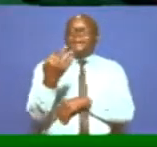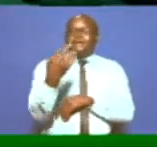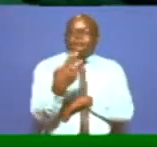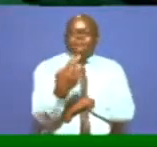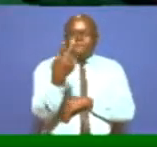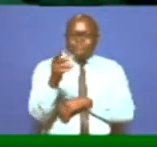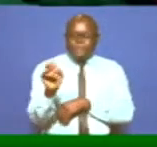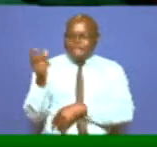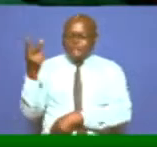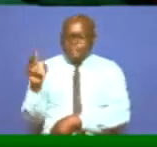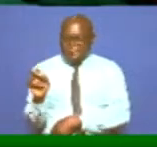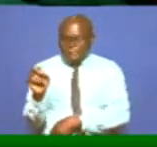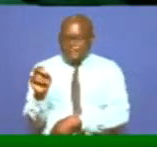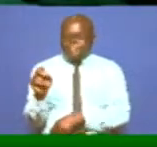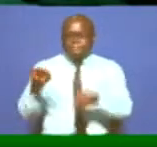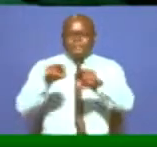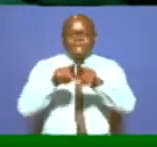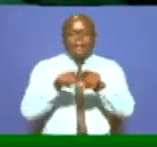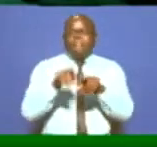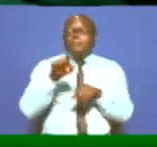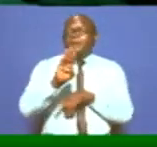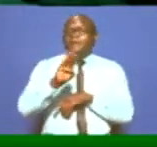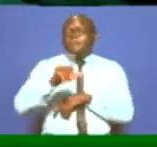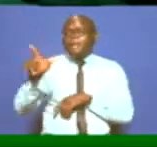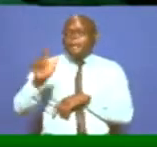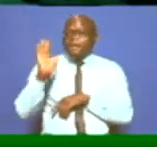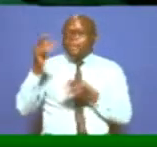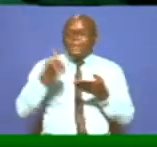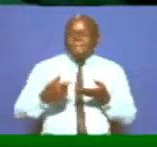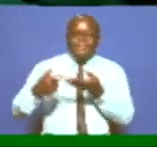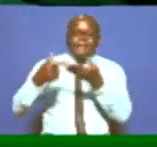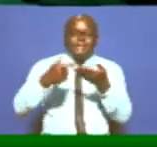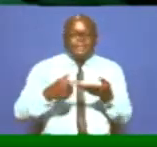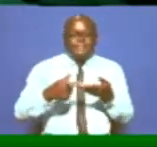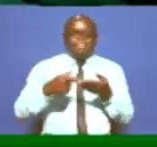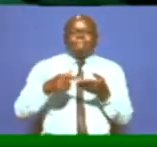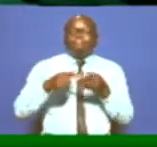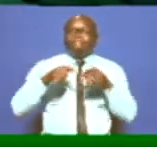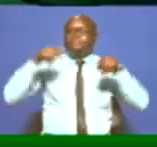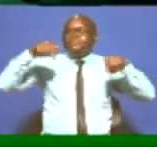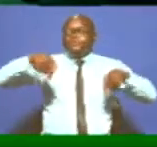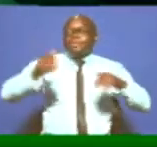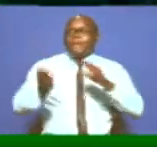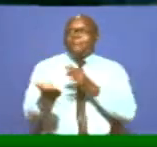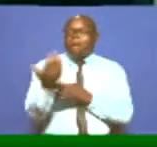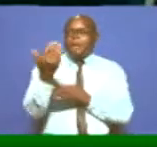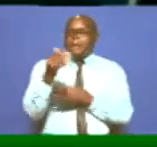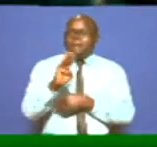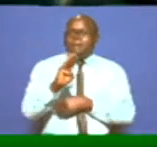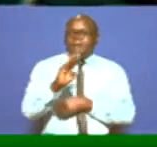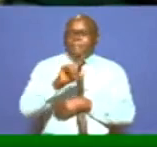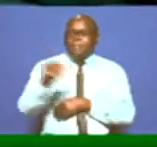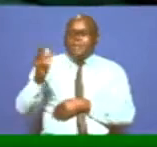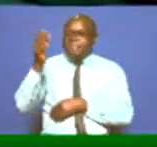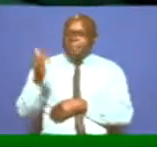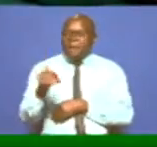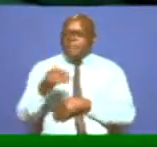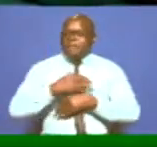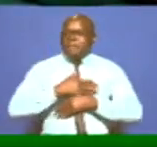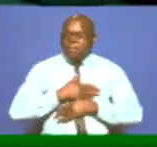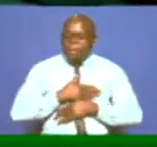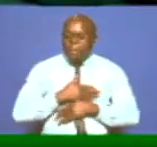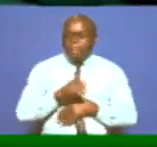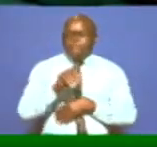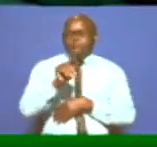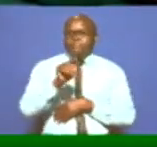2020, is also a bill that the House will be deliberating on this morning. And the bill is by Honorable Richard Tongi.